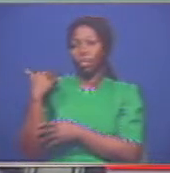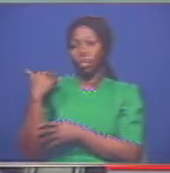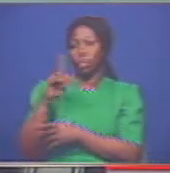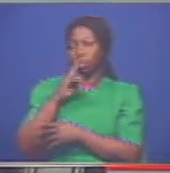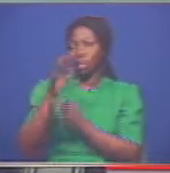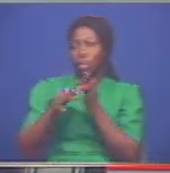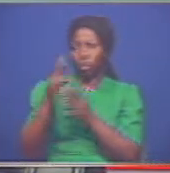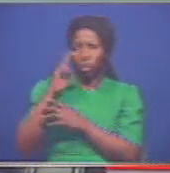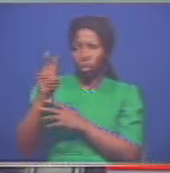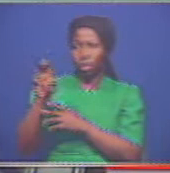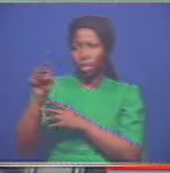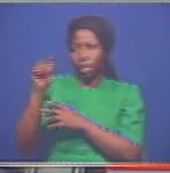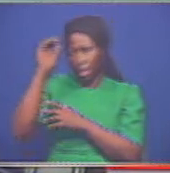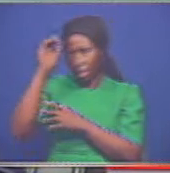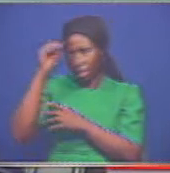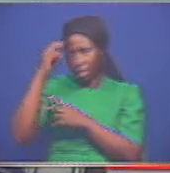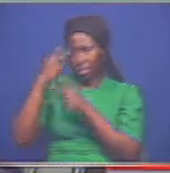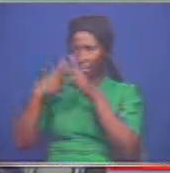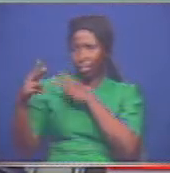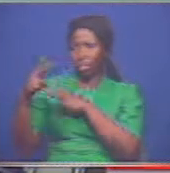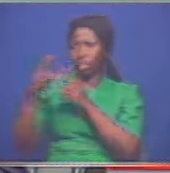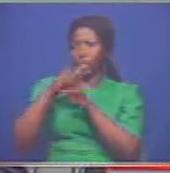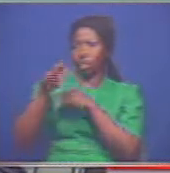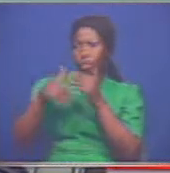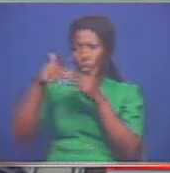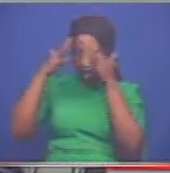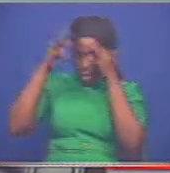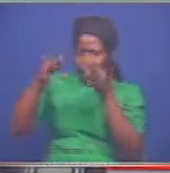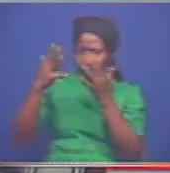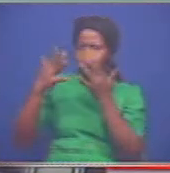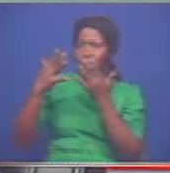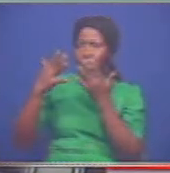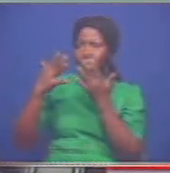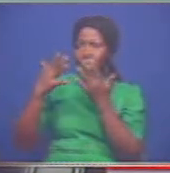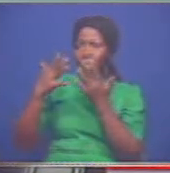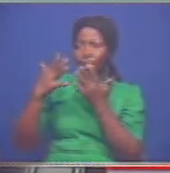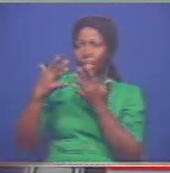you look in that perspective, it all determined what perspective are you looking at to it.